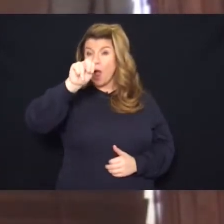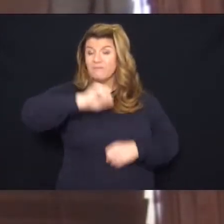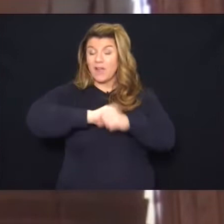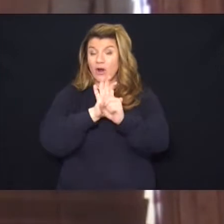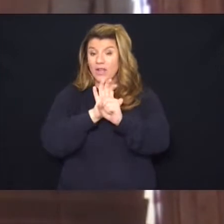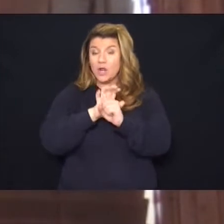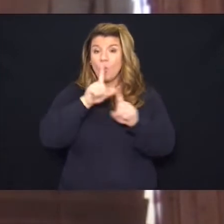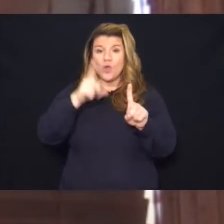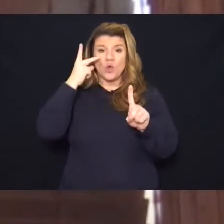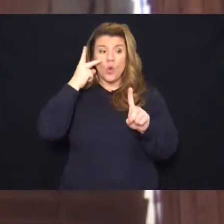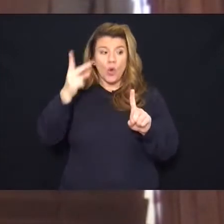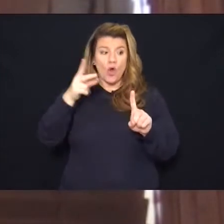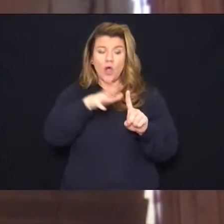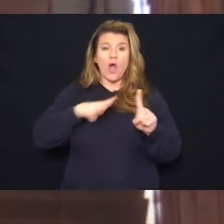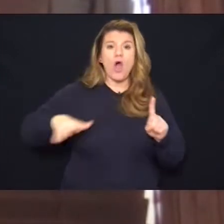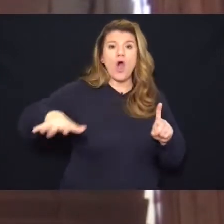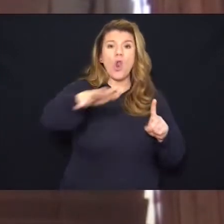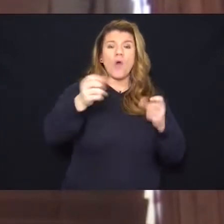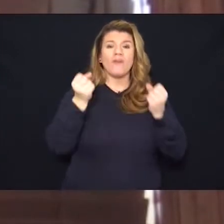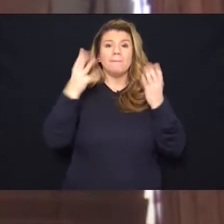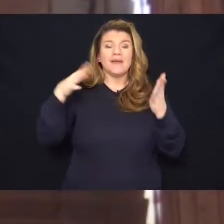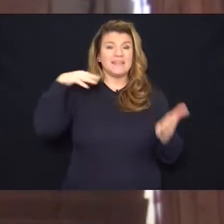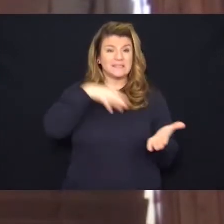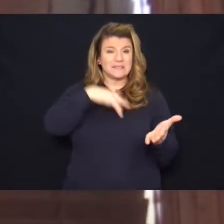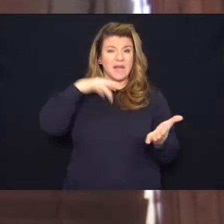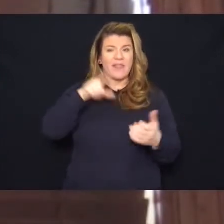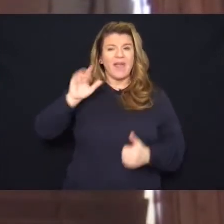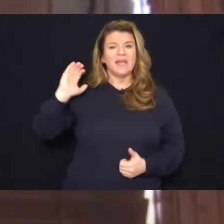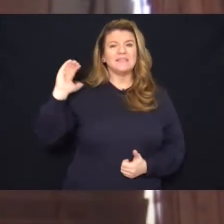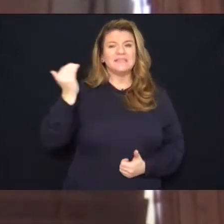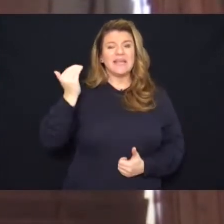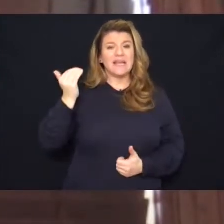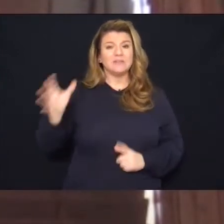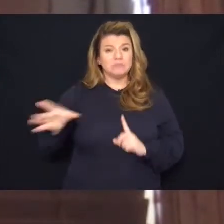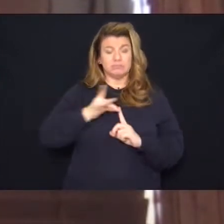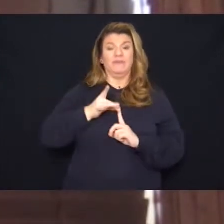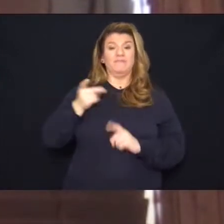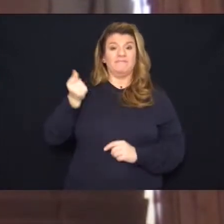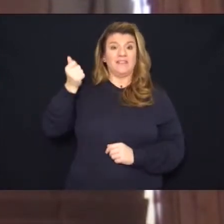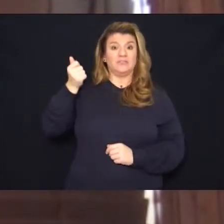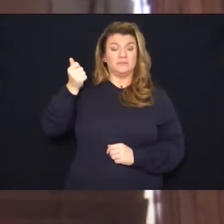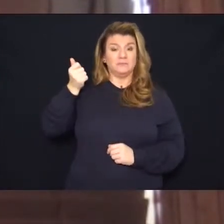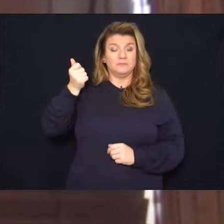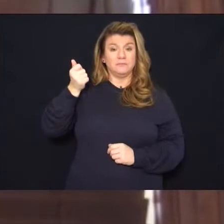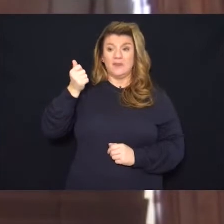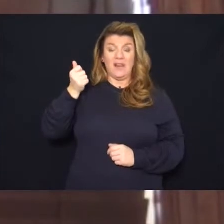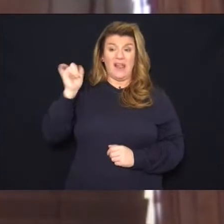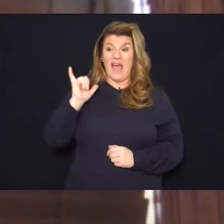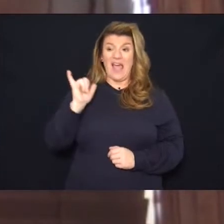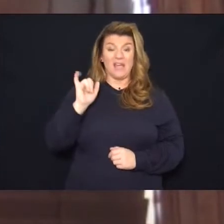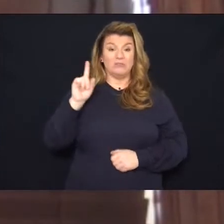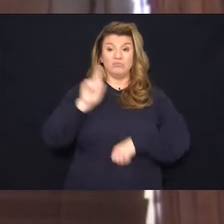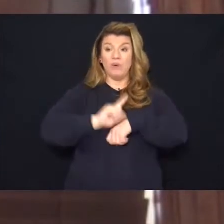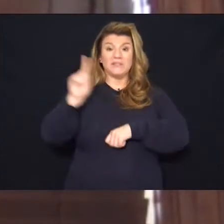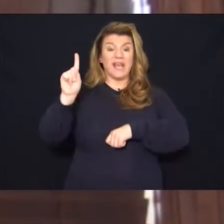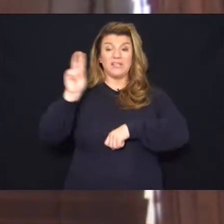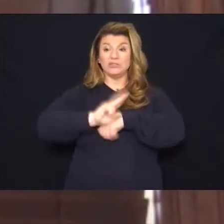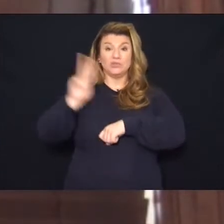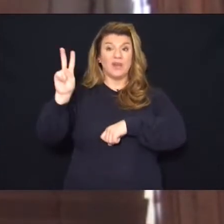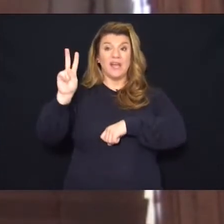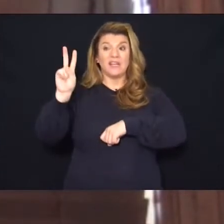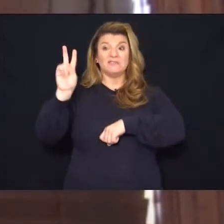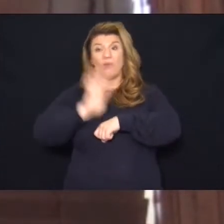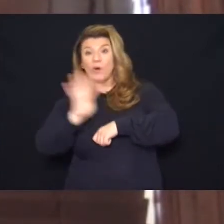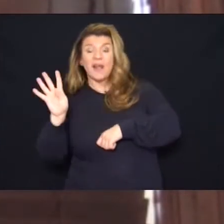when looked at across many studies, tends to infect people faster within the first 2 to 4